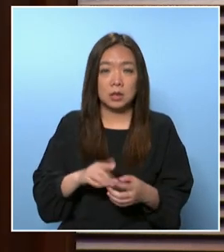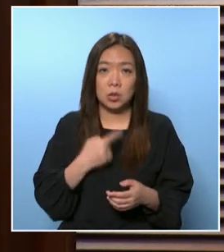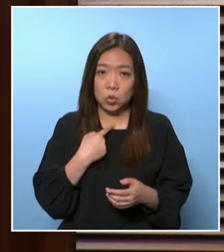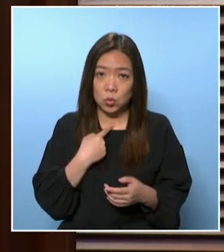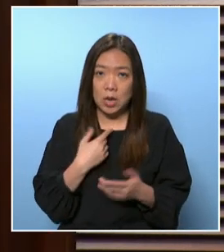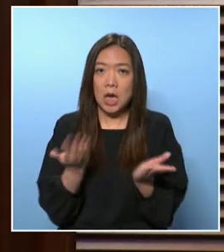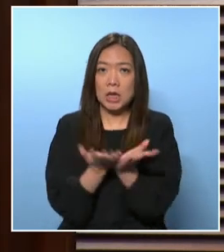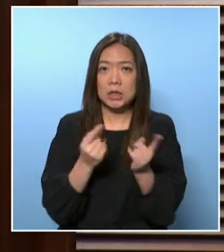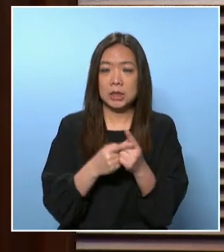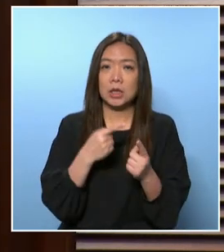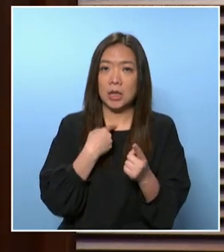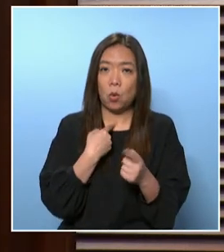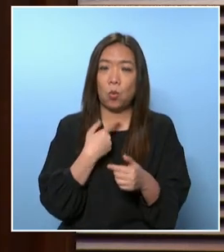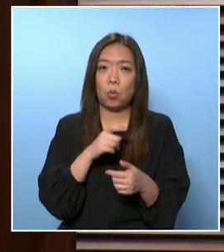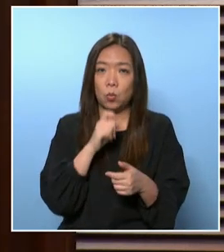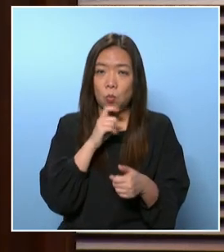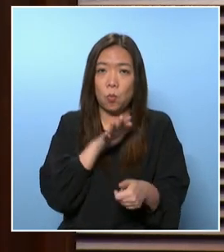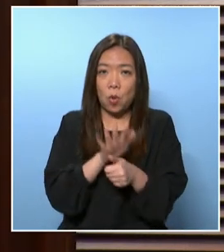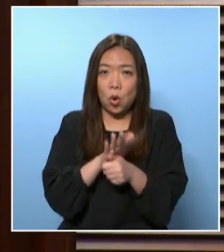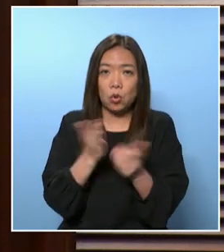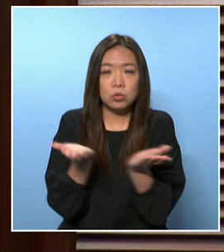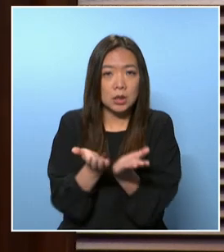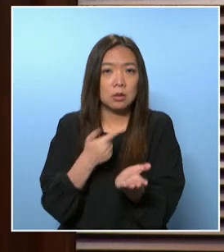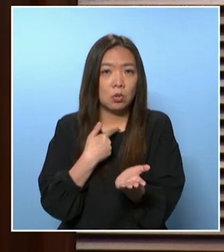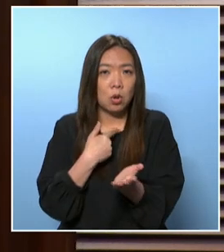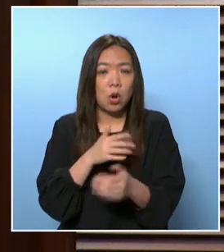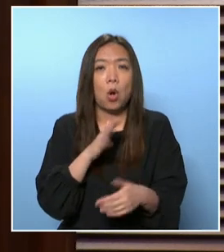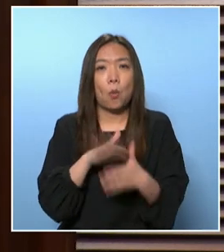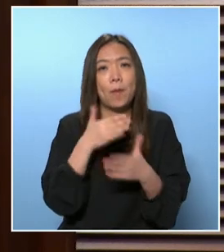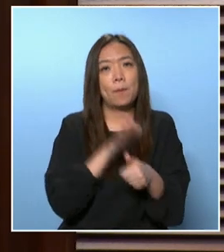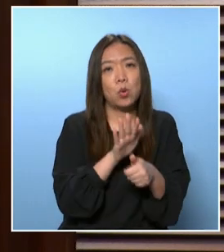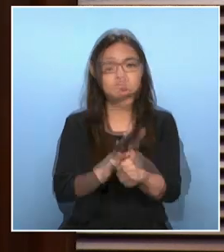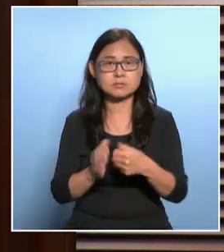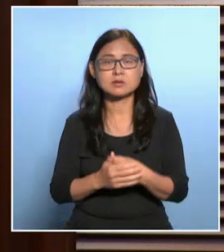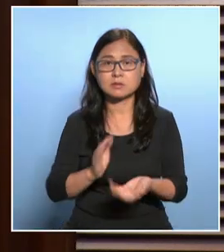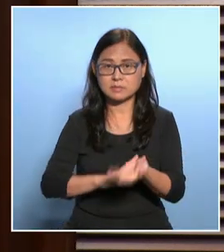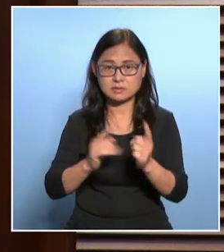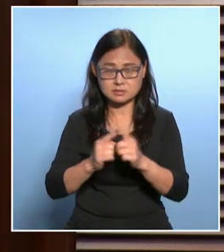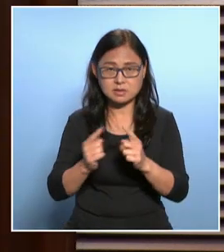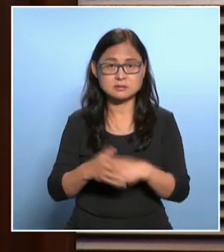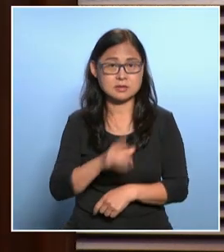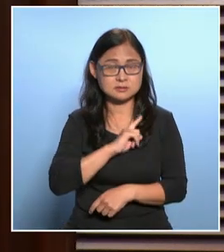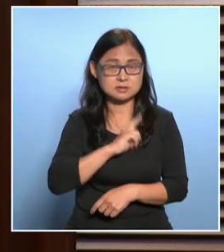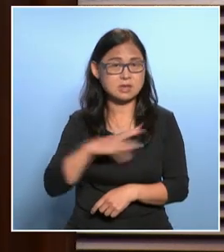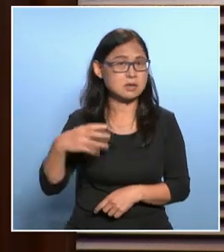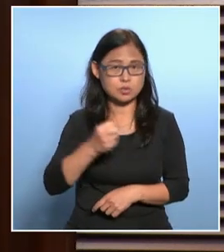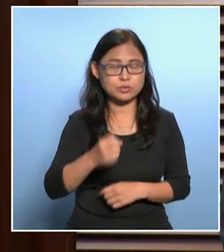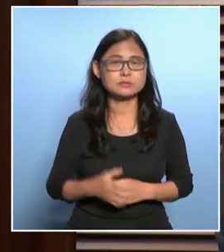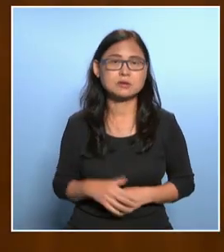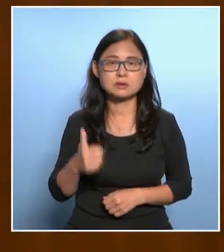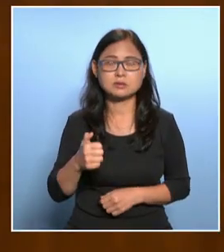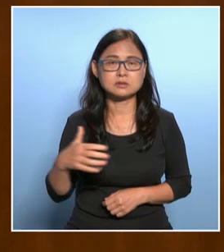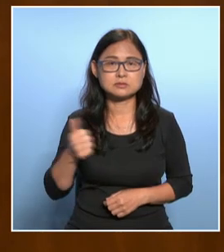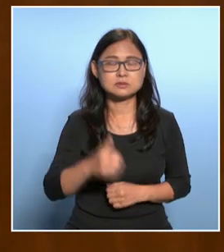even for verbal revocation, there has to be a witness to provide the safeguard for